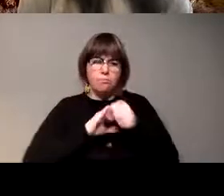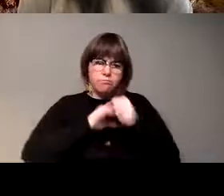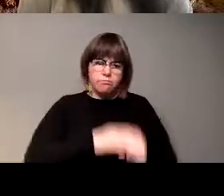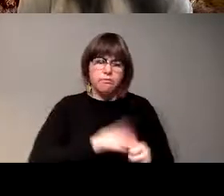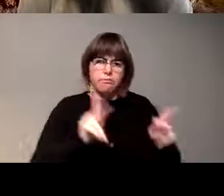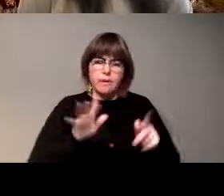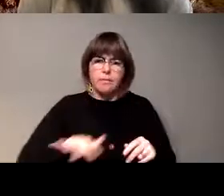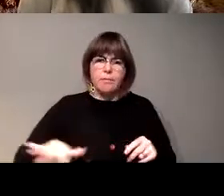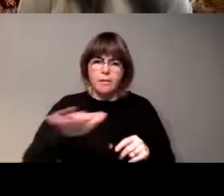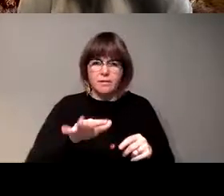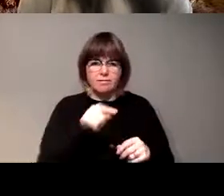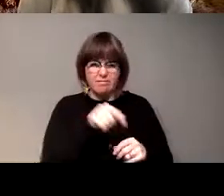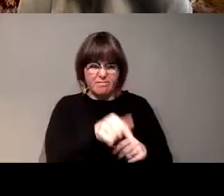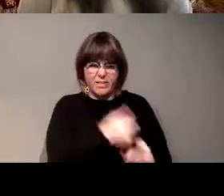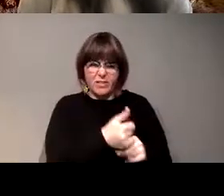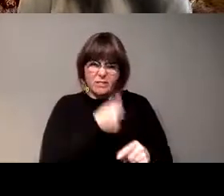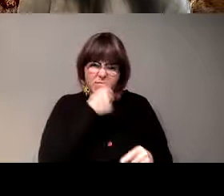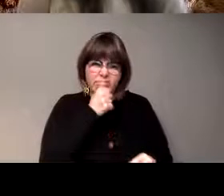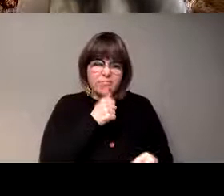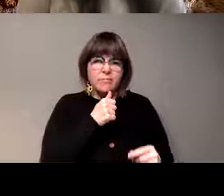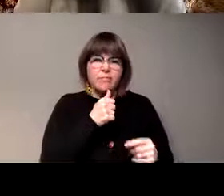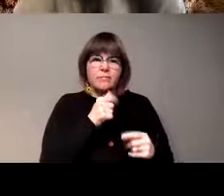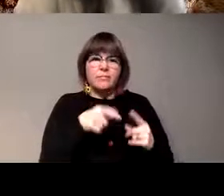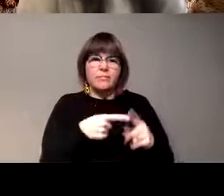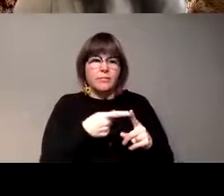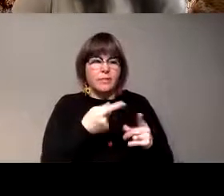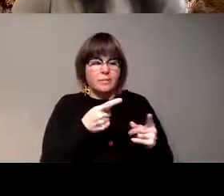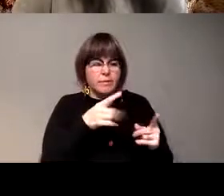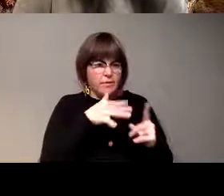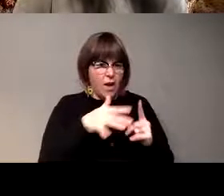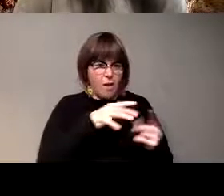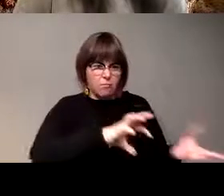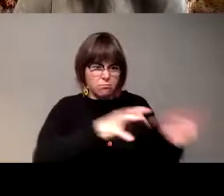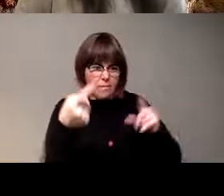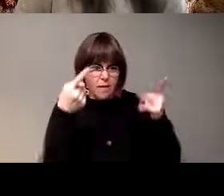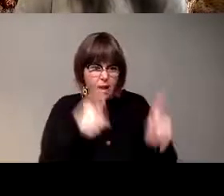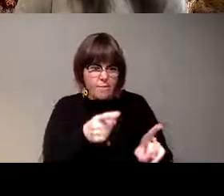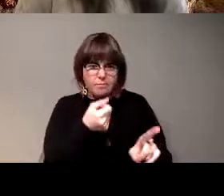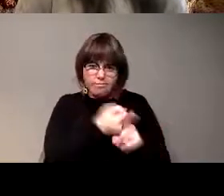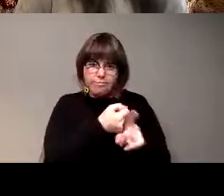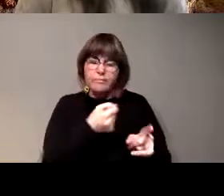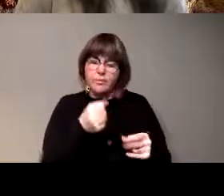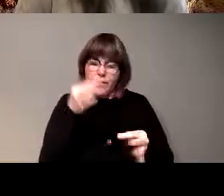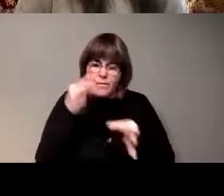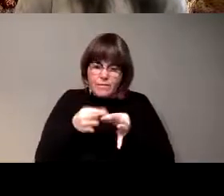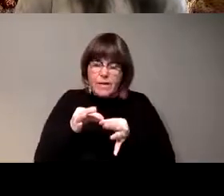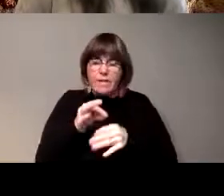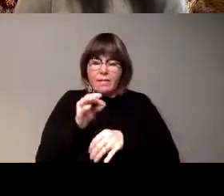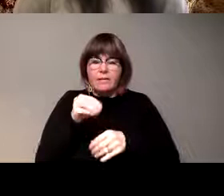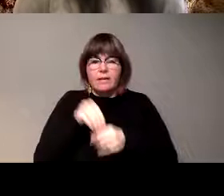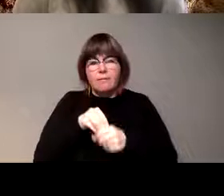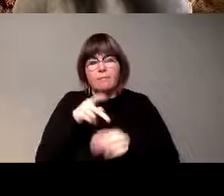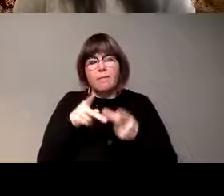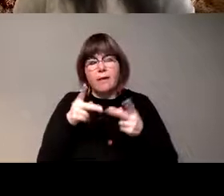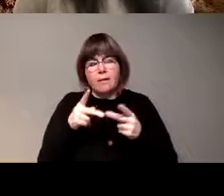are often the first to suffer when an environmental disaster hits. So Faith in Place and the Chicago